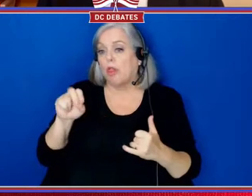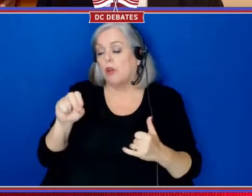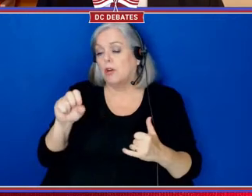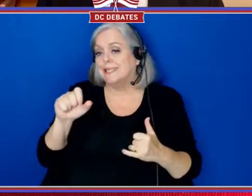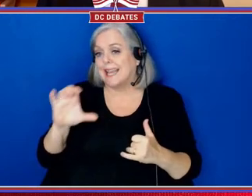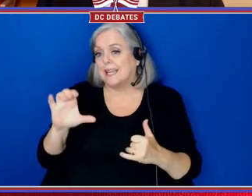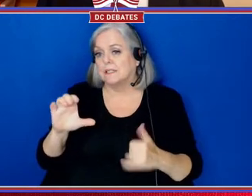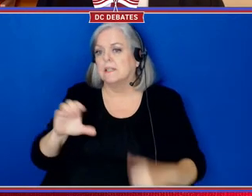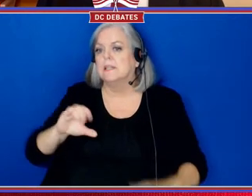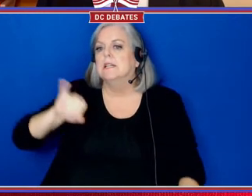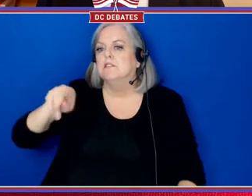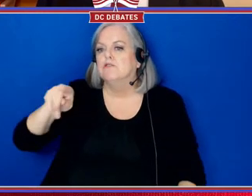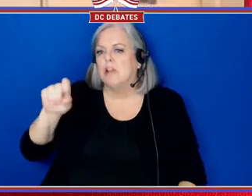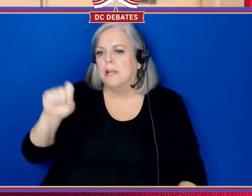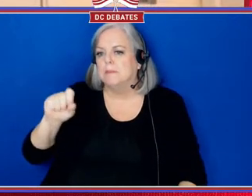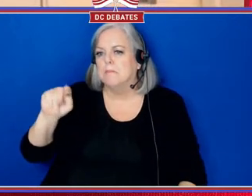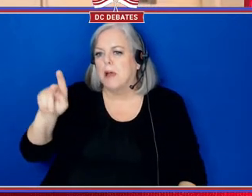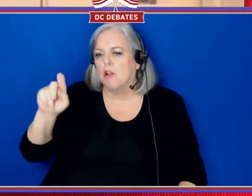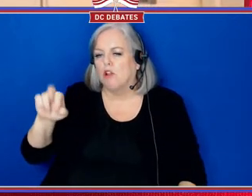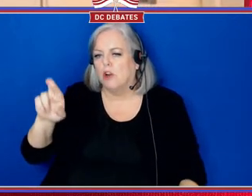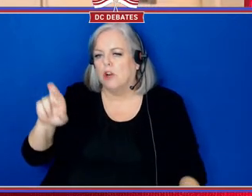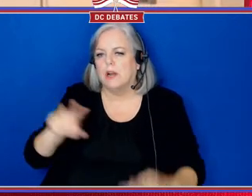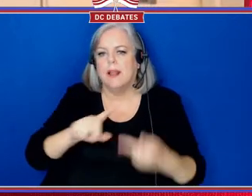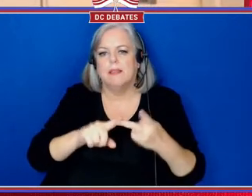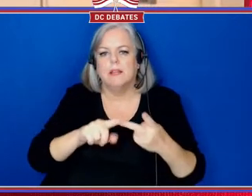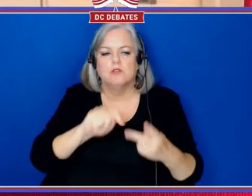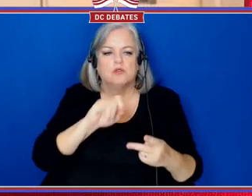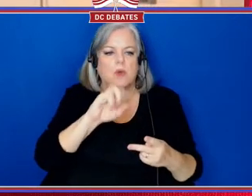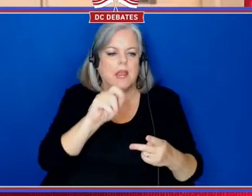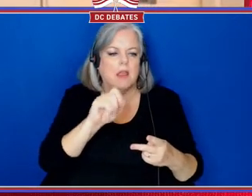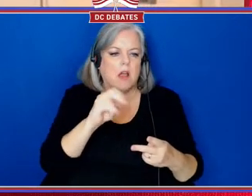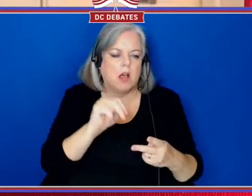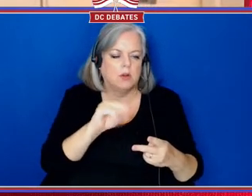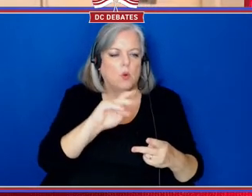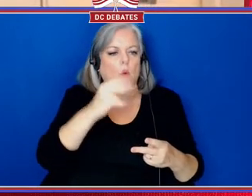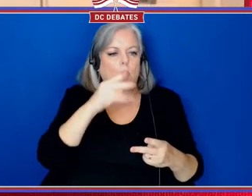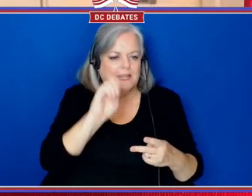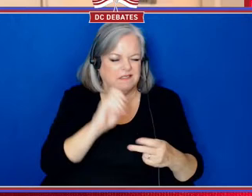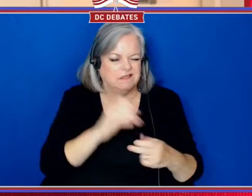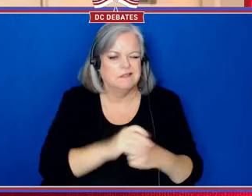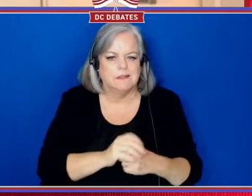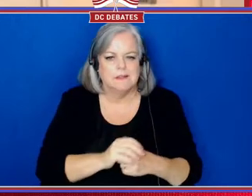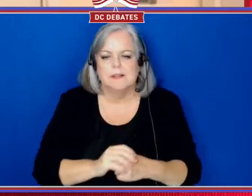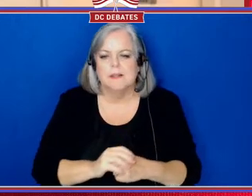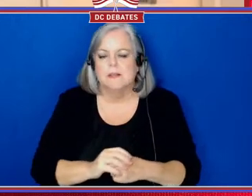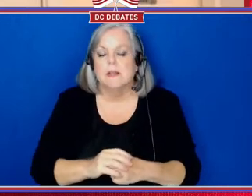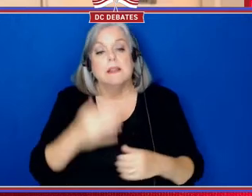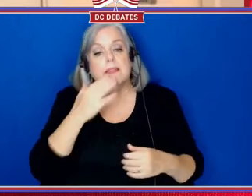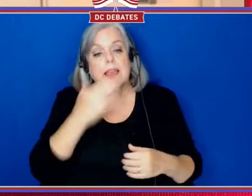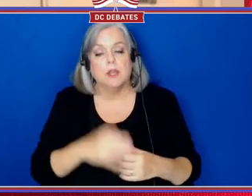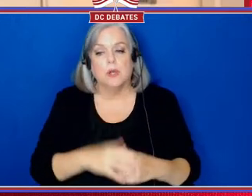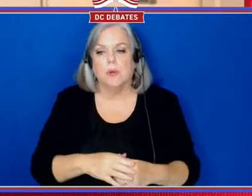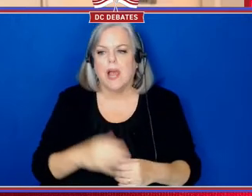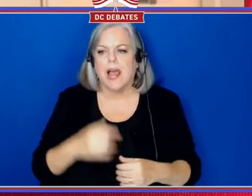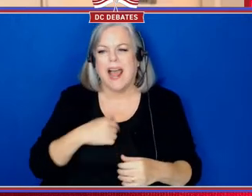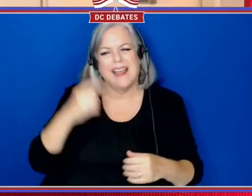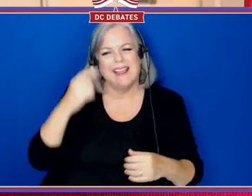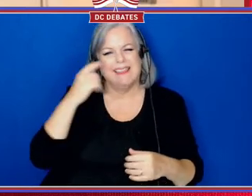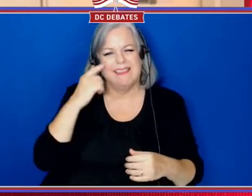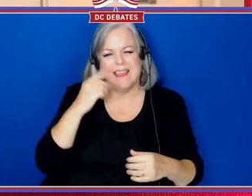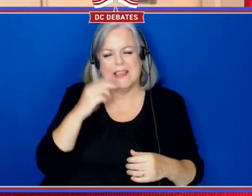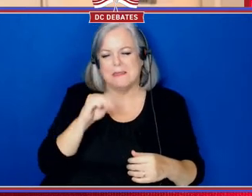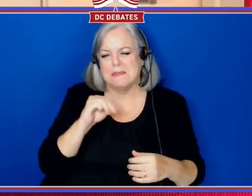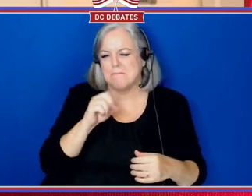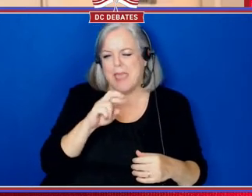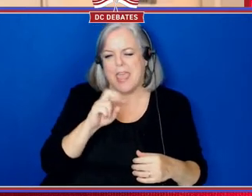Trayon White for a 30-second rebuttal. Thank you, Michael. I just want to say, I think the mayor is selling you a ruse with regards